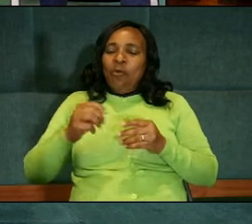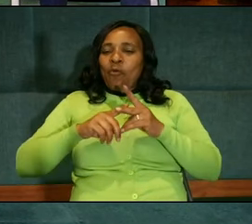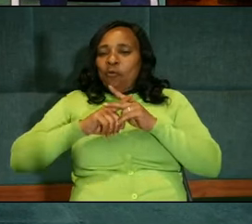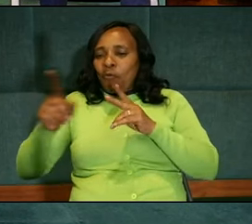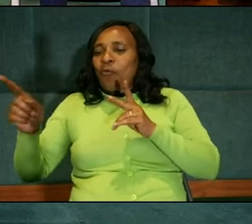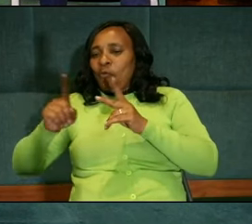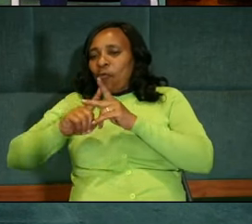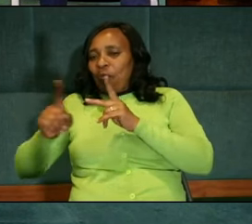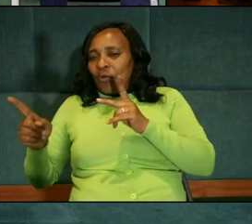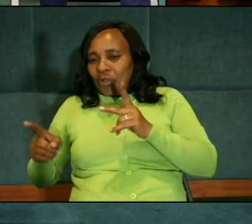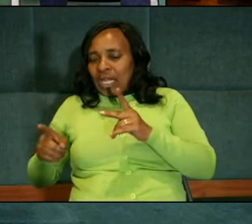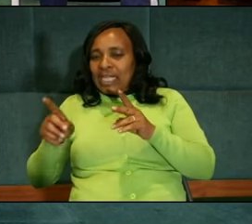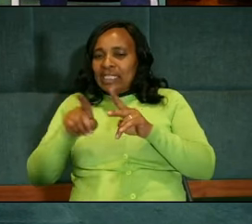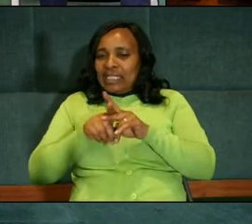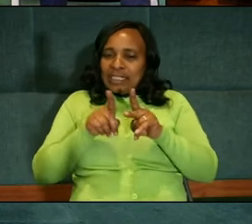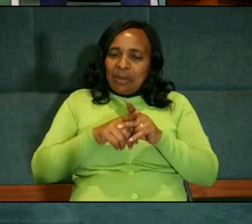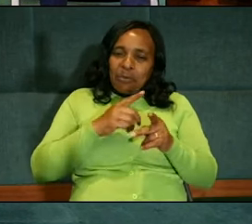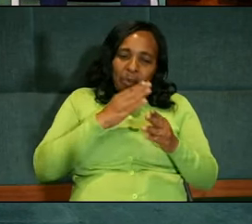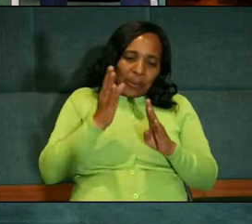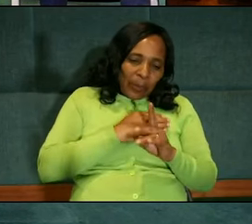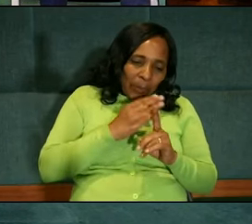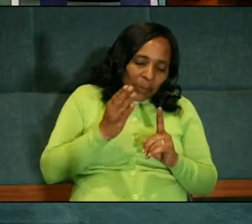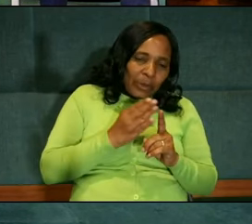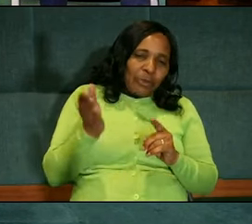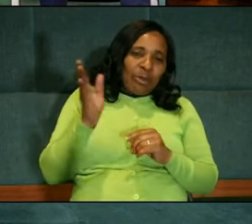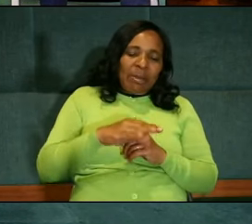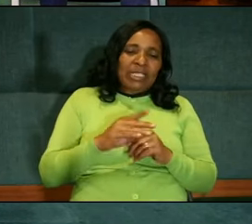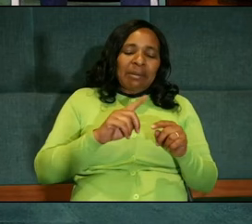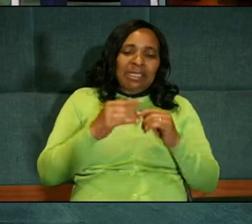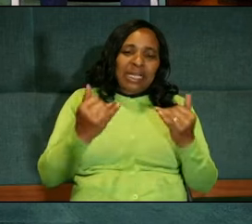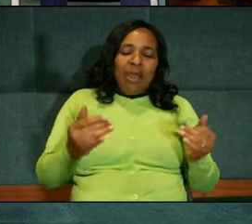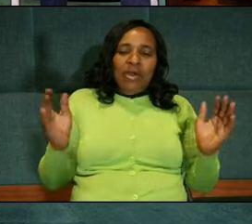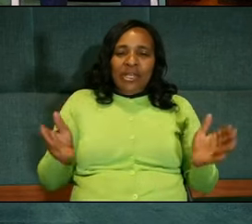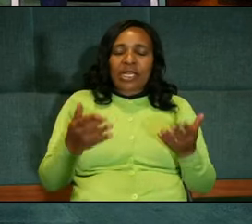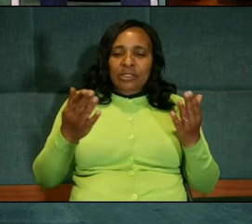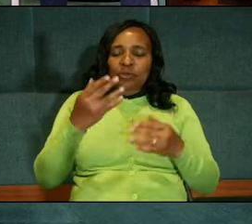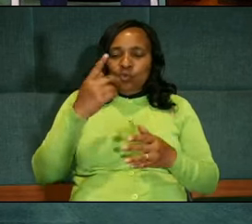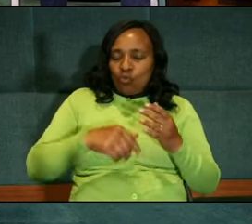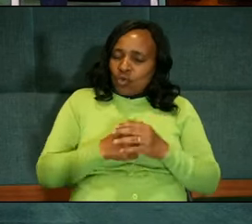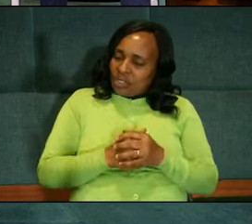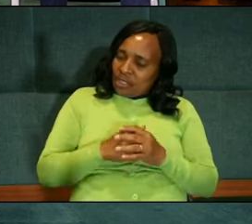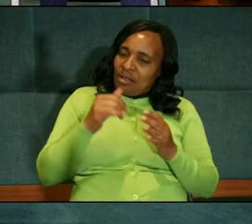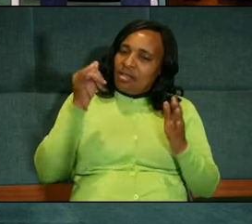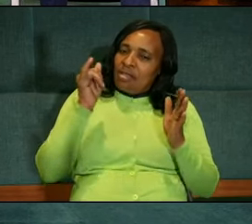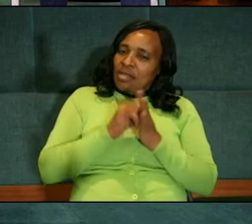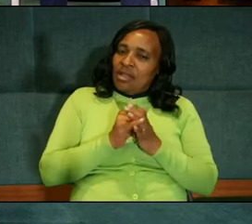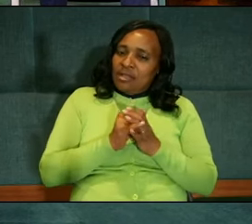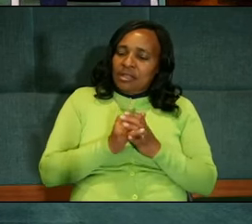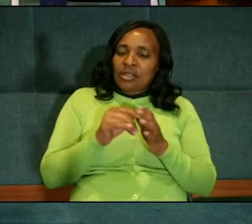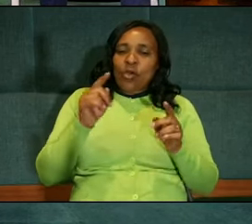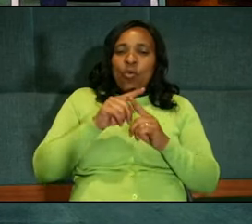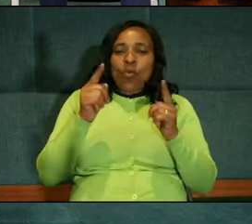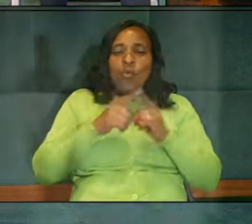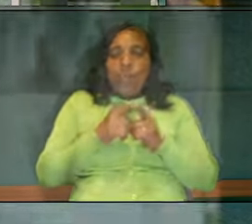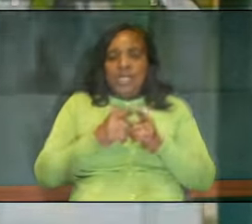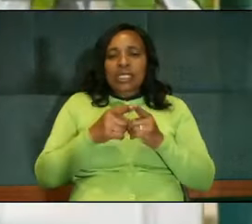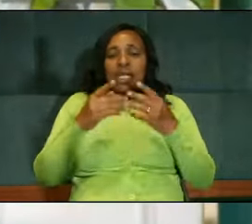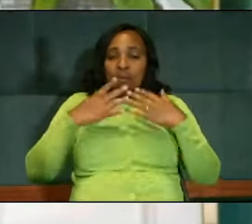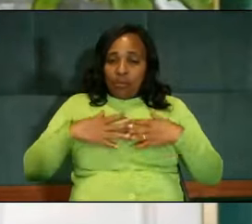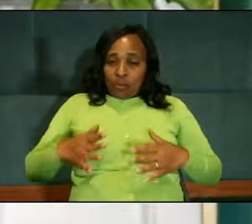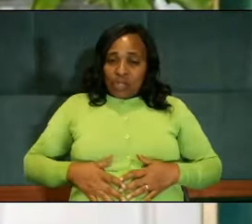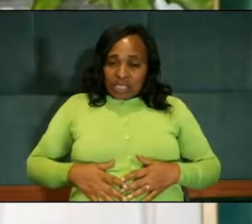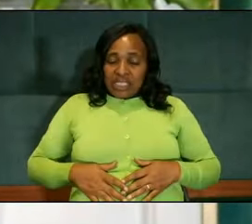no one is pursuing them. So I think the biggest encouragement there is that when you embody the spirit of Christ,